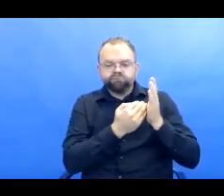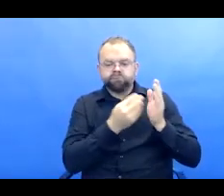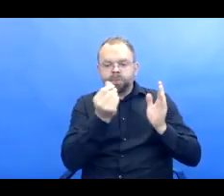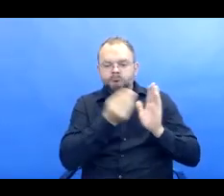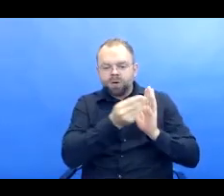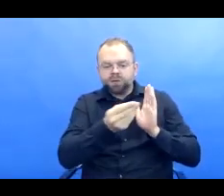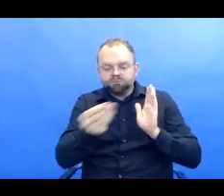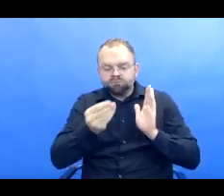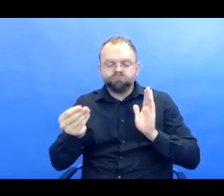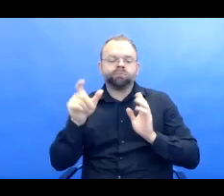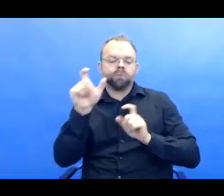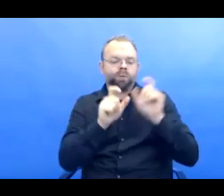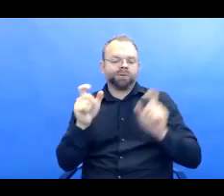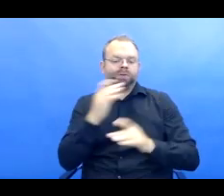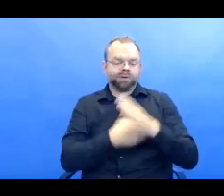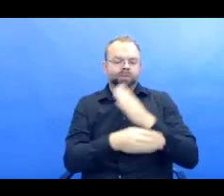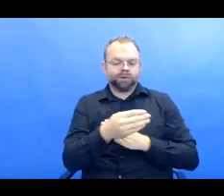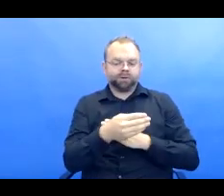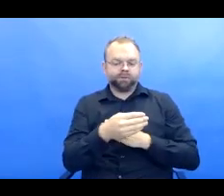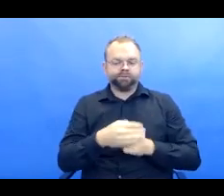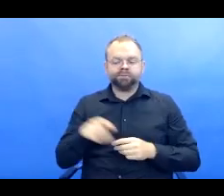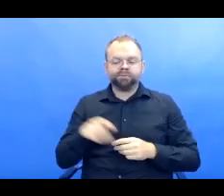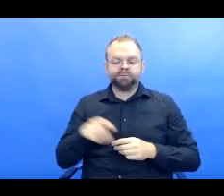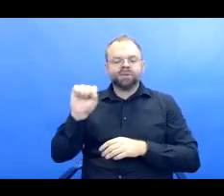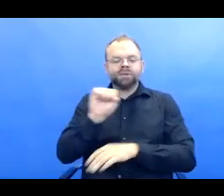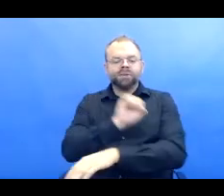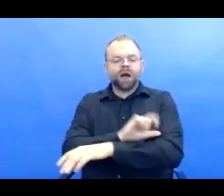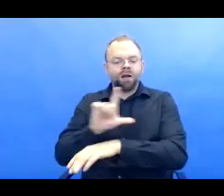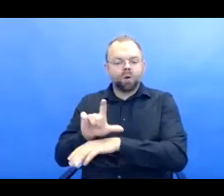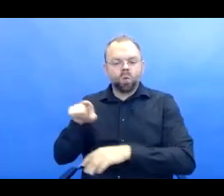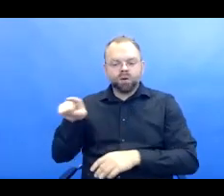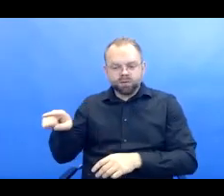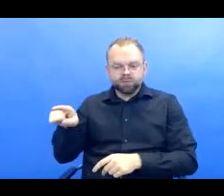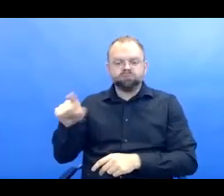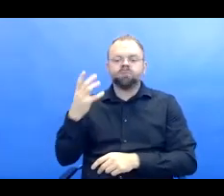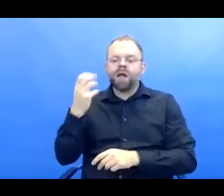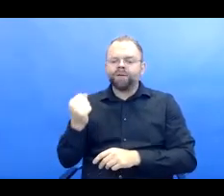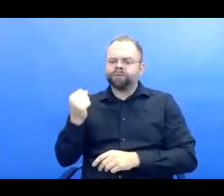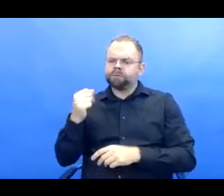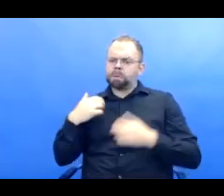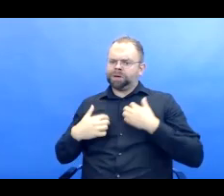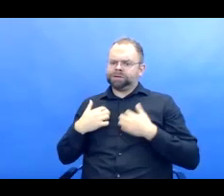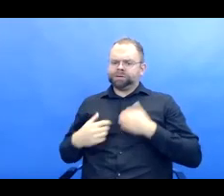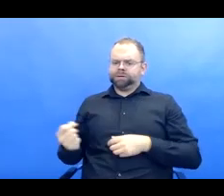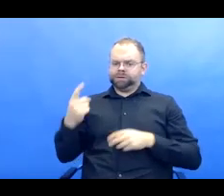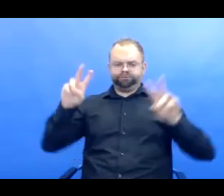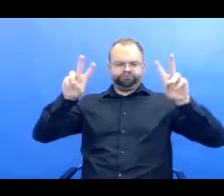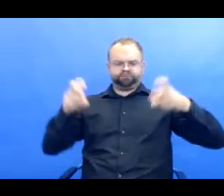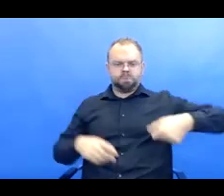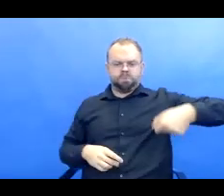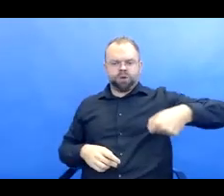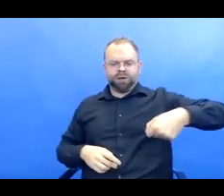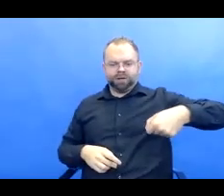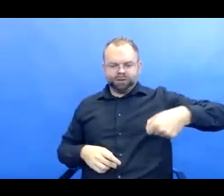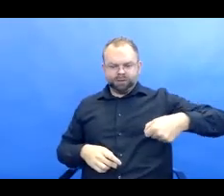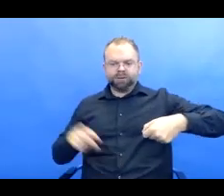and other items together with a one-off cash payment. So again, looking at these initiatives and a region which